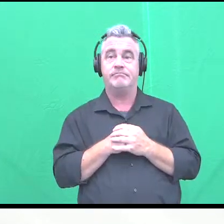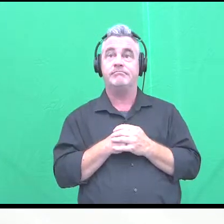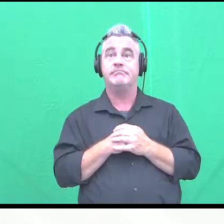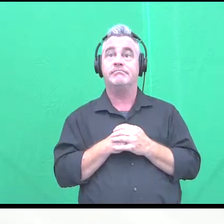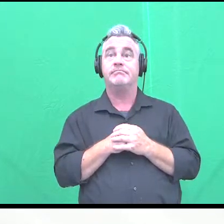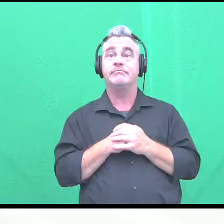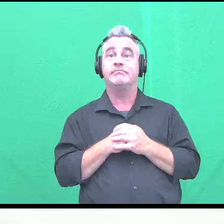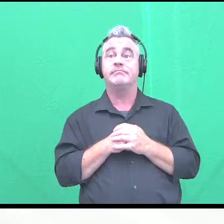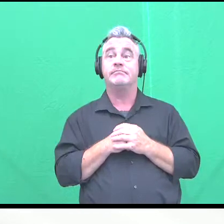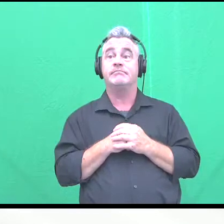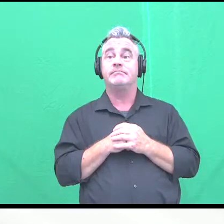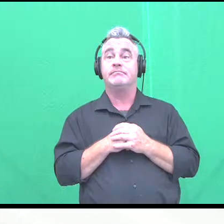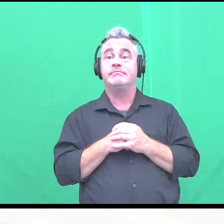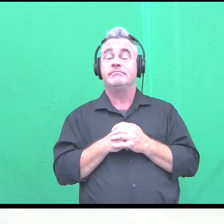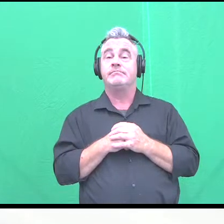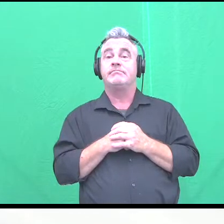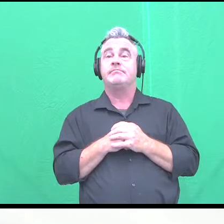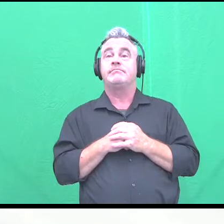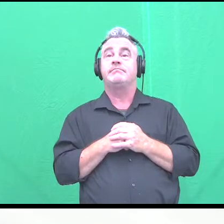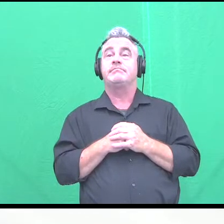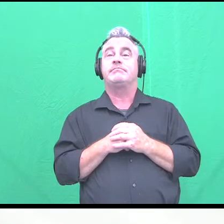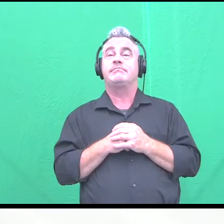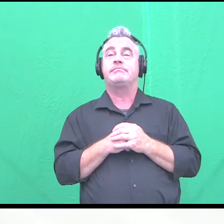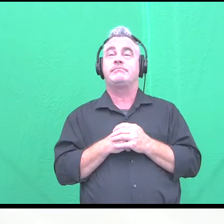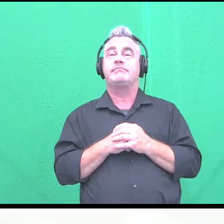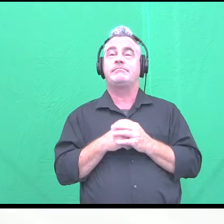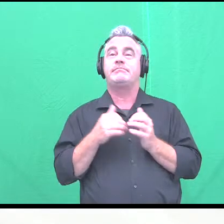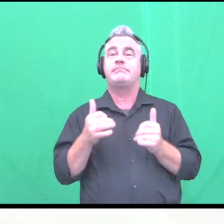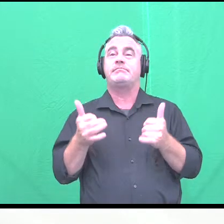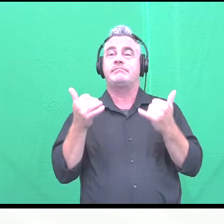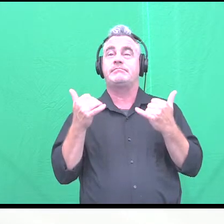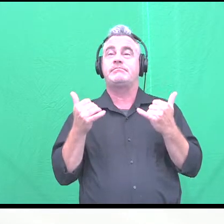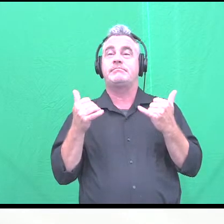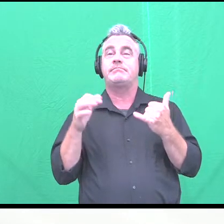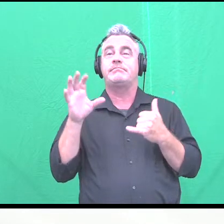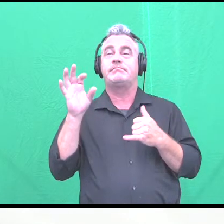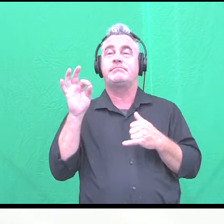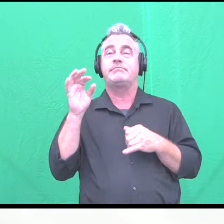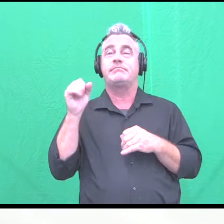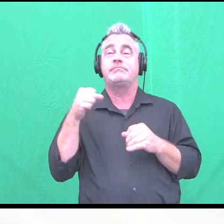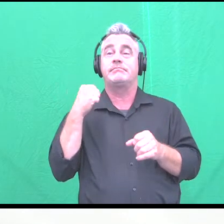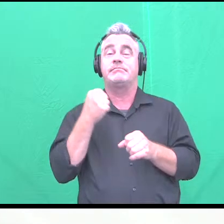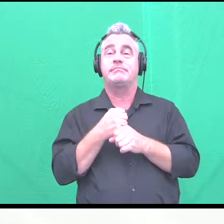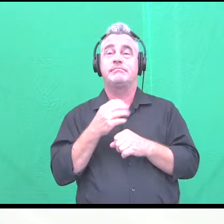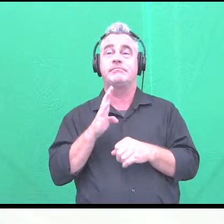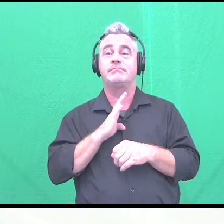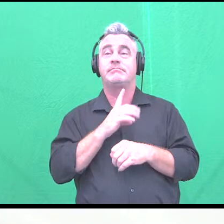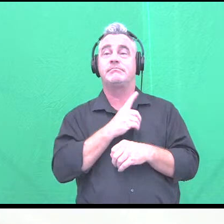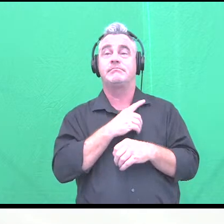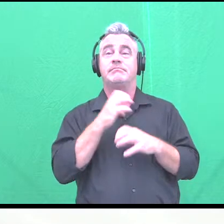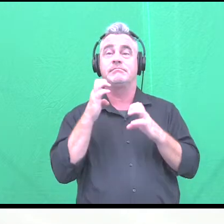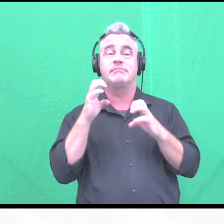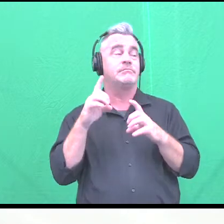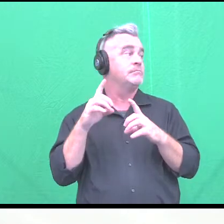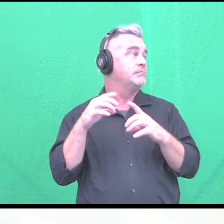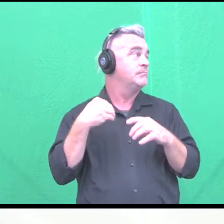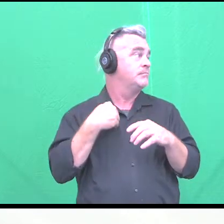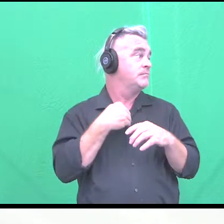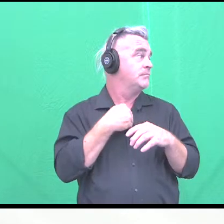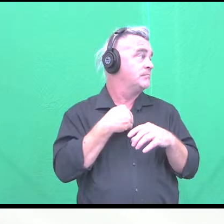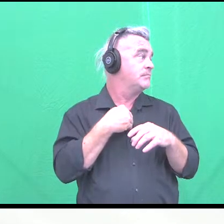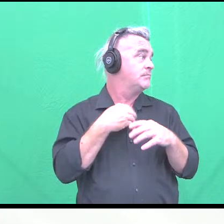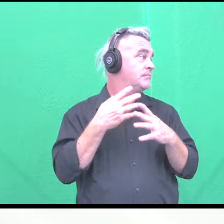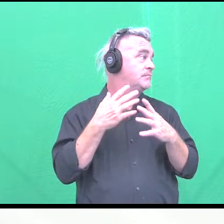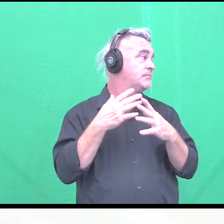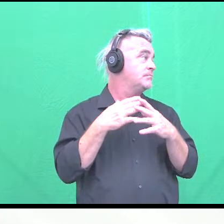Next, we have had, and this was the 9th year we've been doing this, we've had Board of Education members present